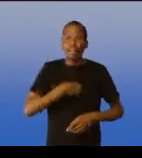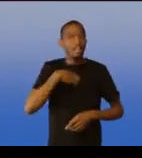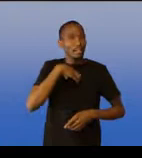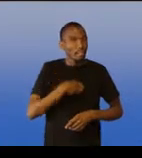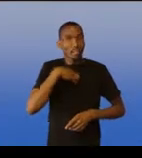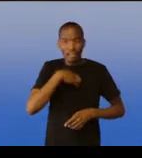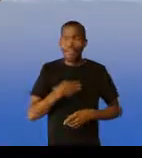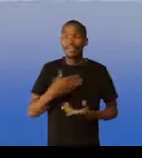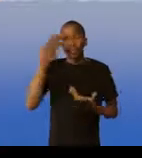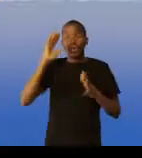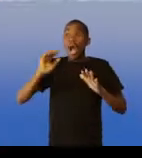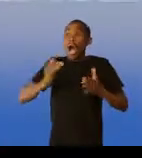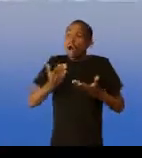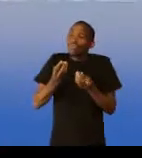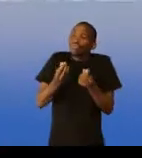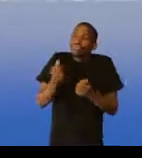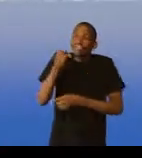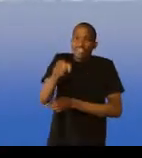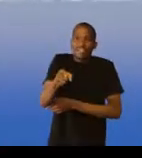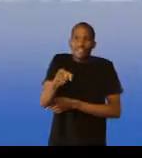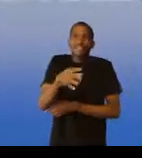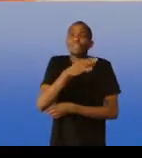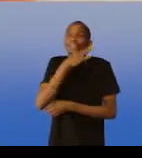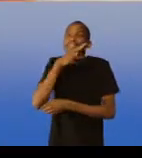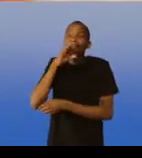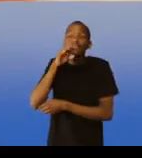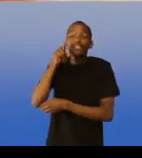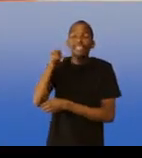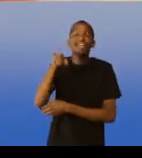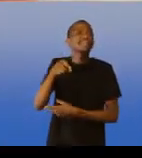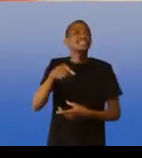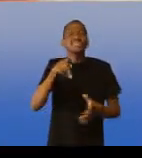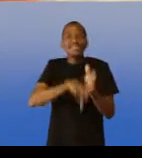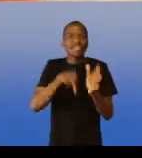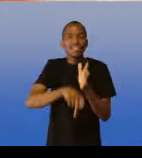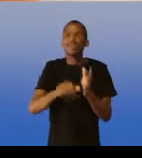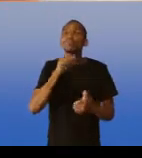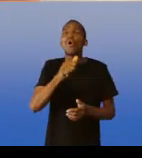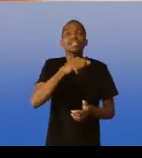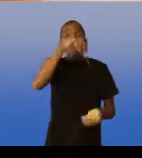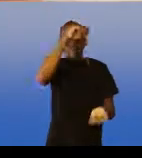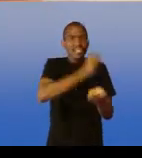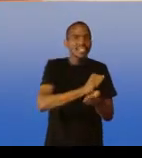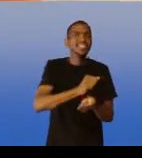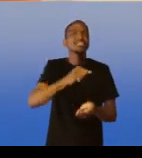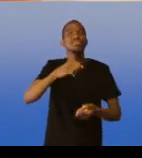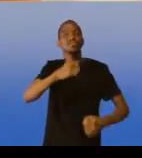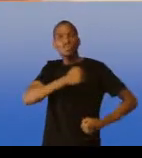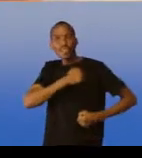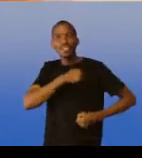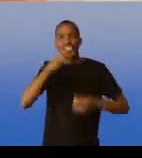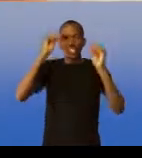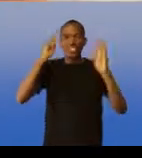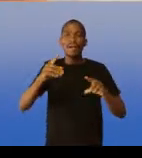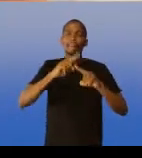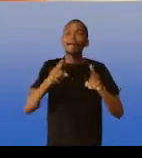is supposed to be done. HIV/AIDS was killing not only policemen and soldiers and teachers, it was